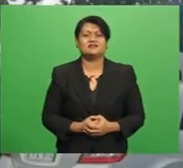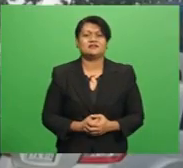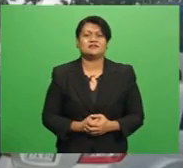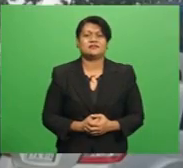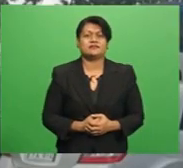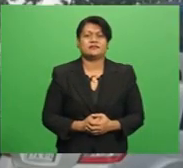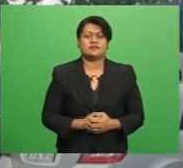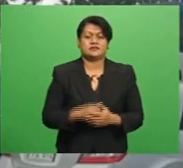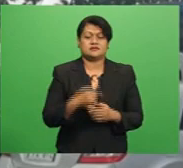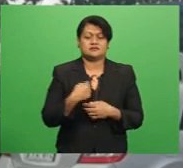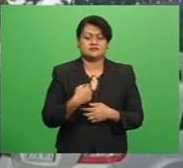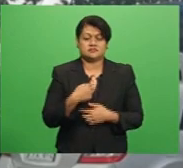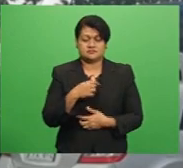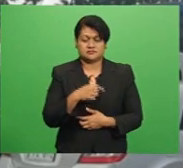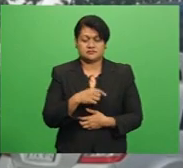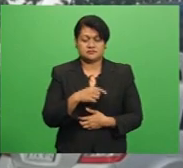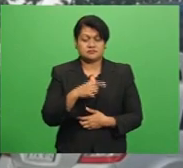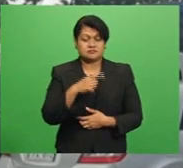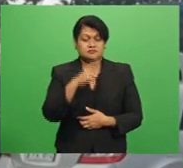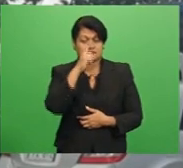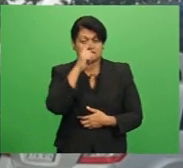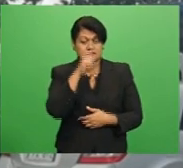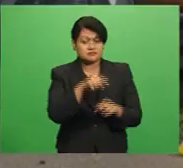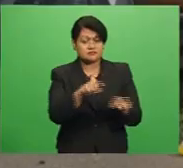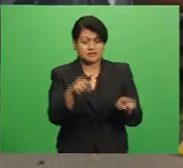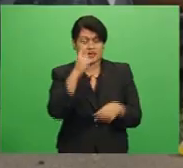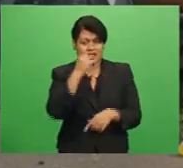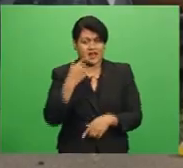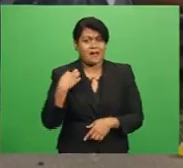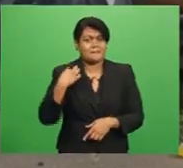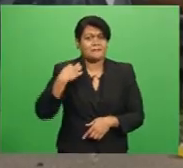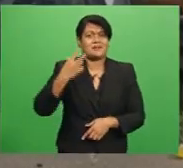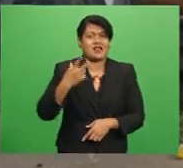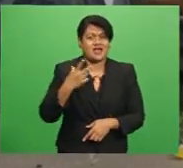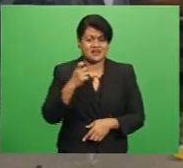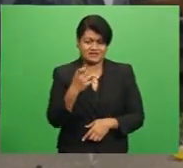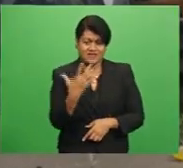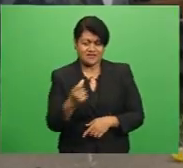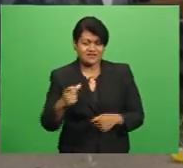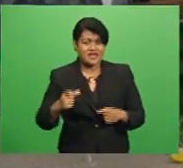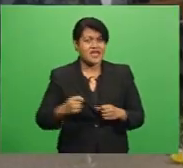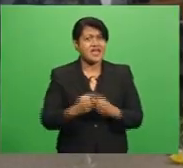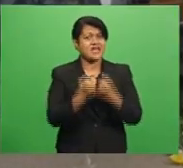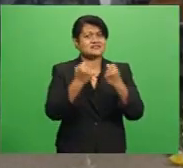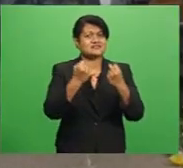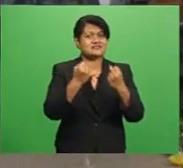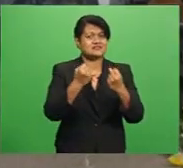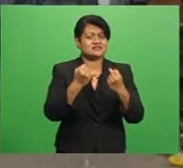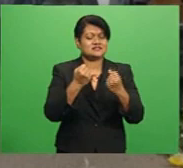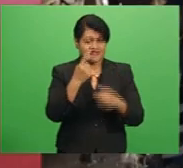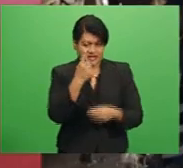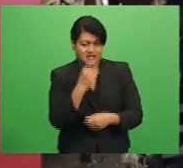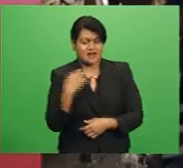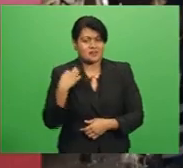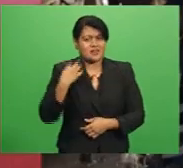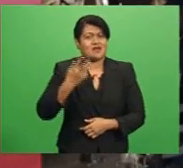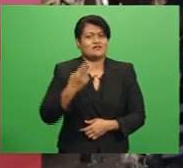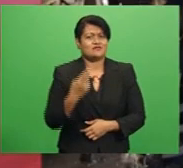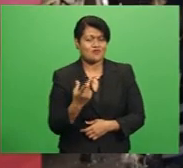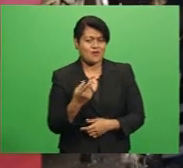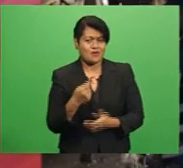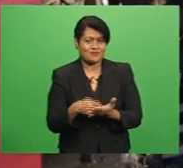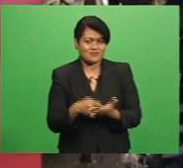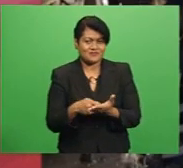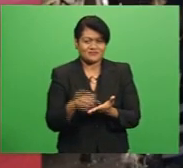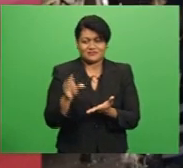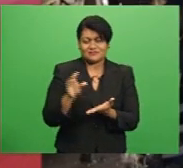says victims can apply for compensation given the nature of the accident. The victims of the accidents, those who have suffered personal